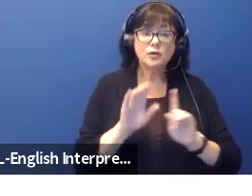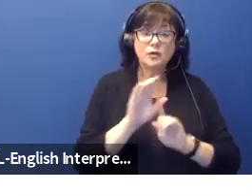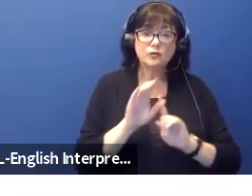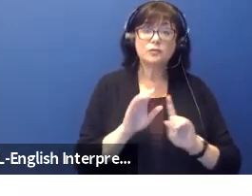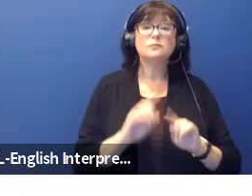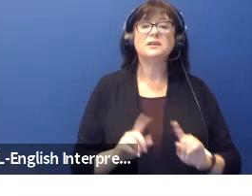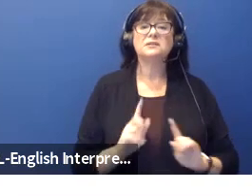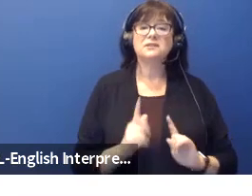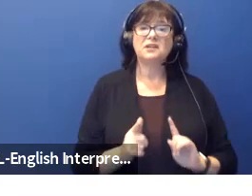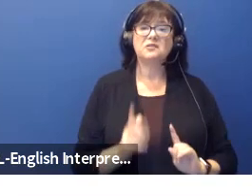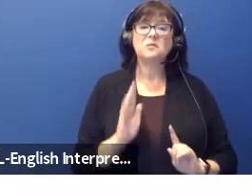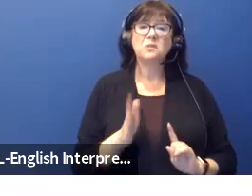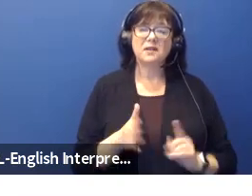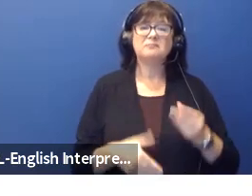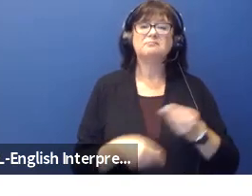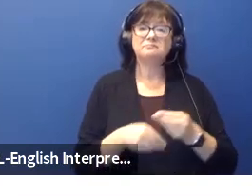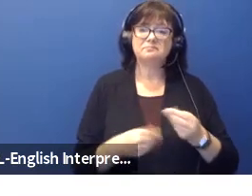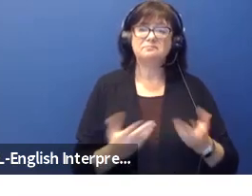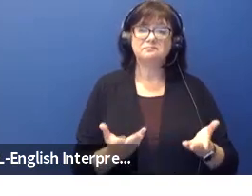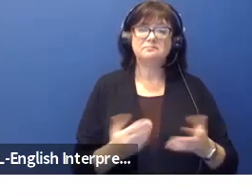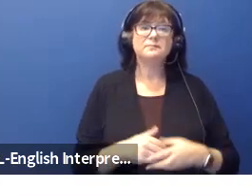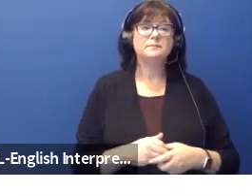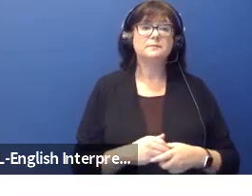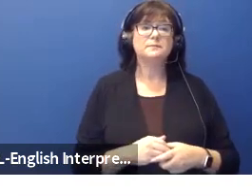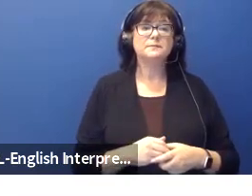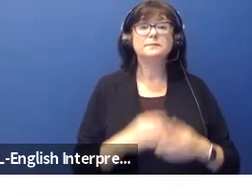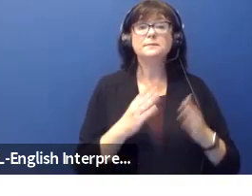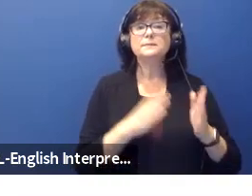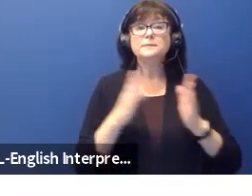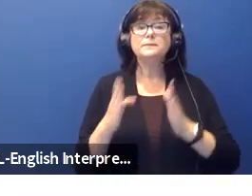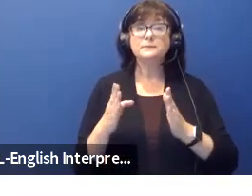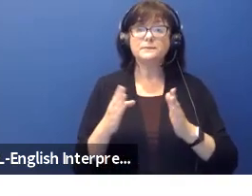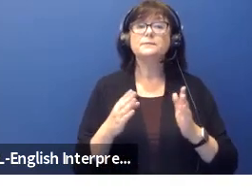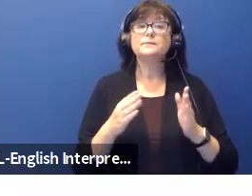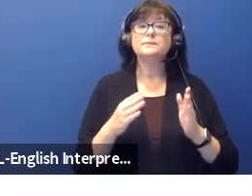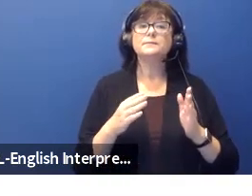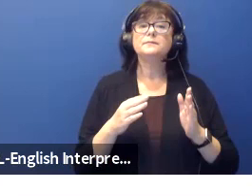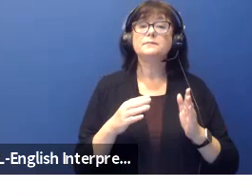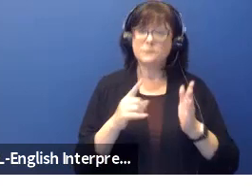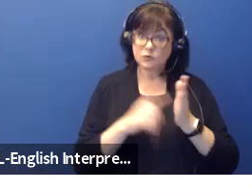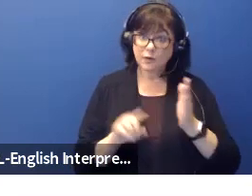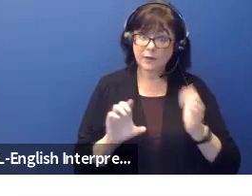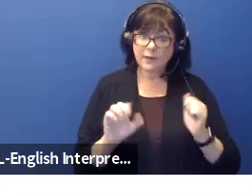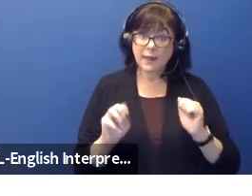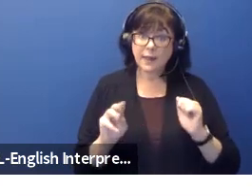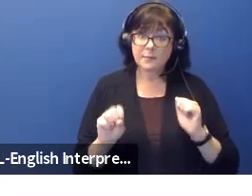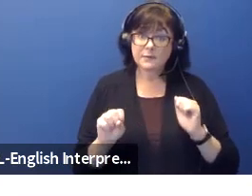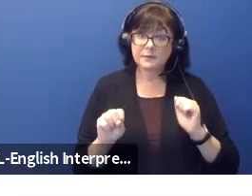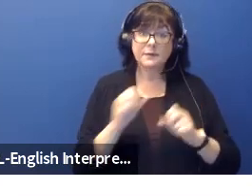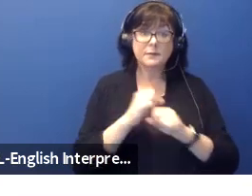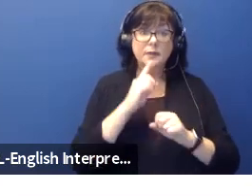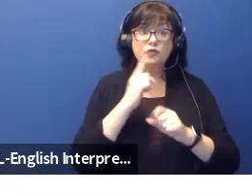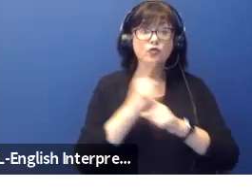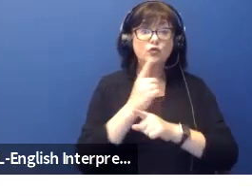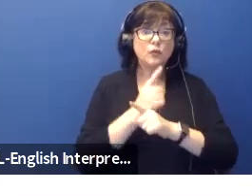And so in terms of integrity, again, are you checking CaMS to make sure that the information is correct? Does everybody have a client